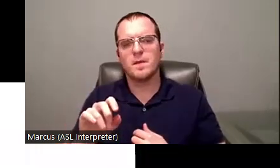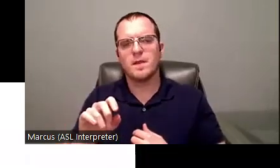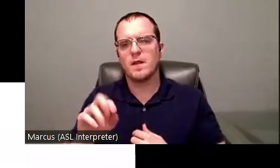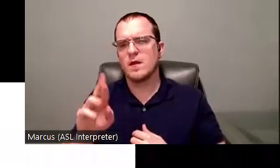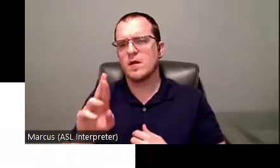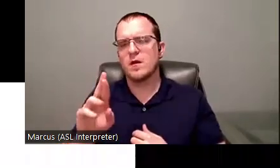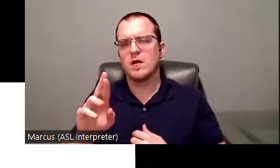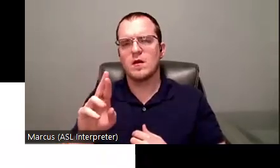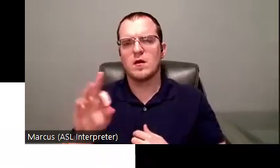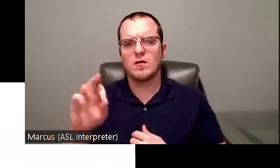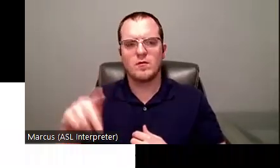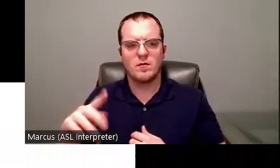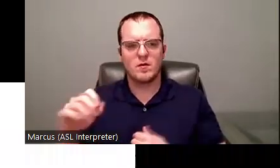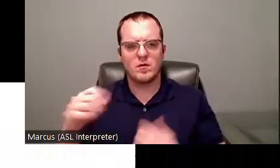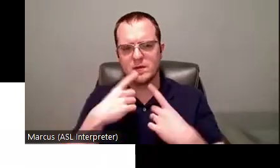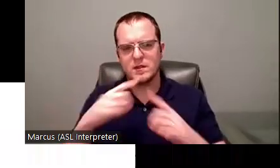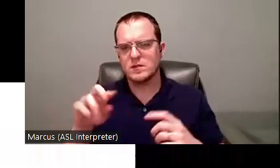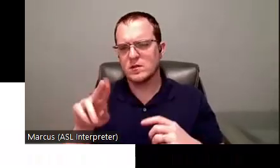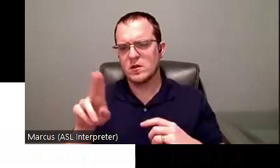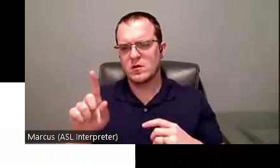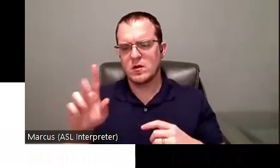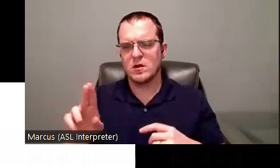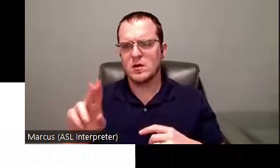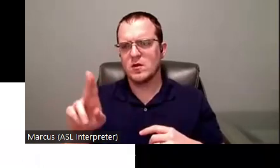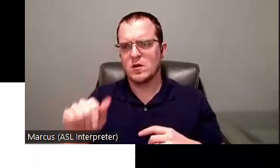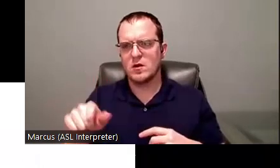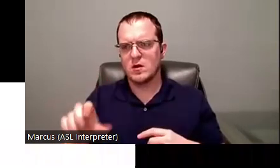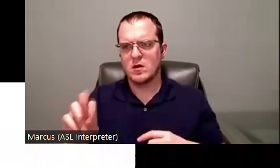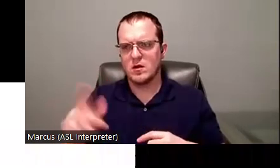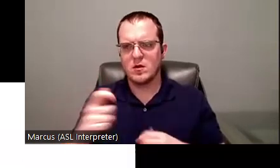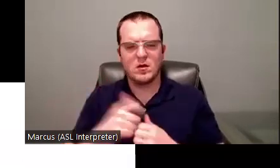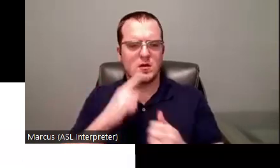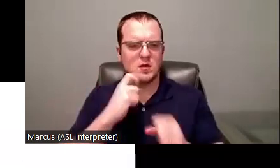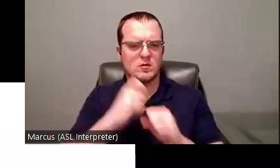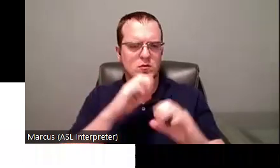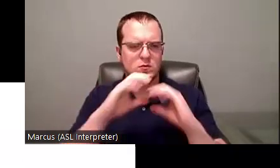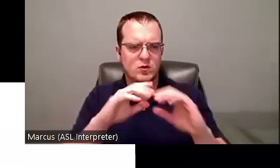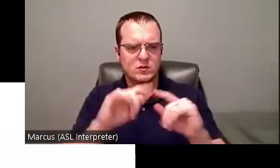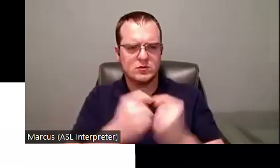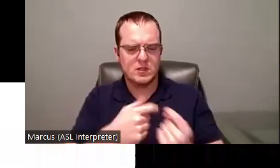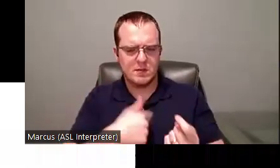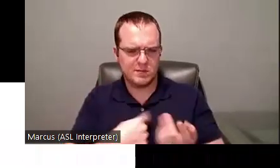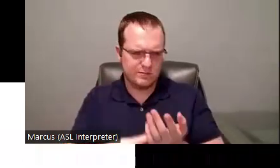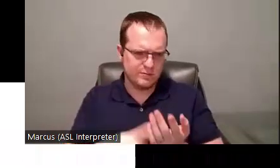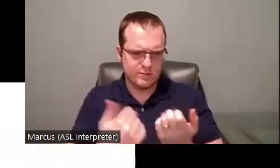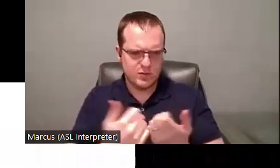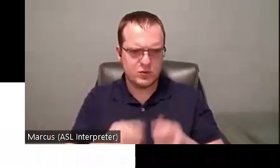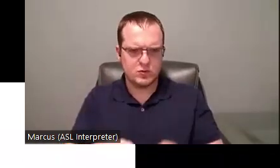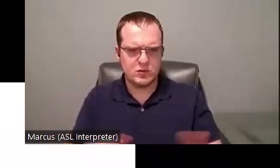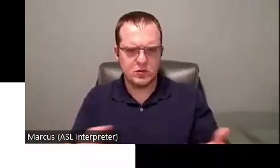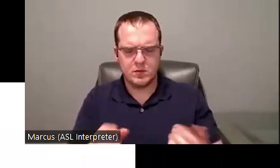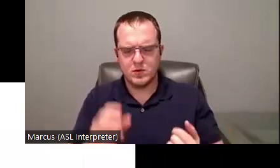also be announced on URA.org, and I'm also working with our comms team to distribute